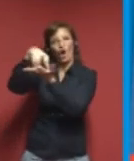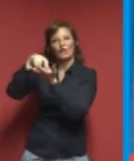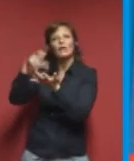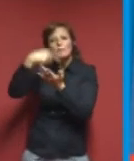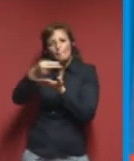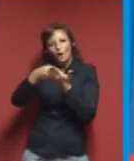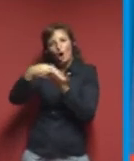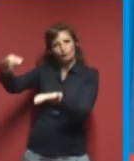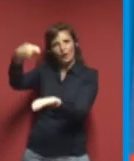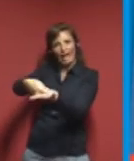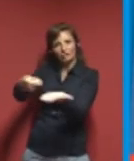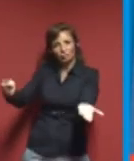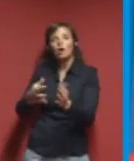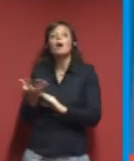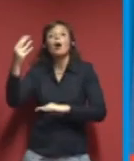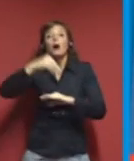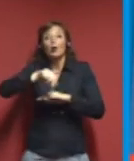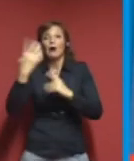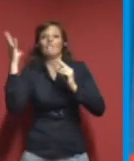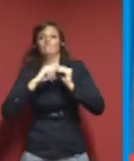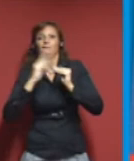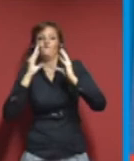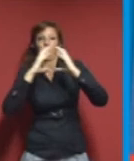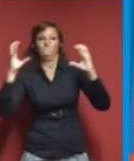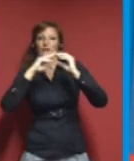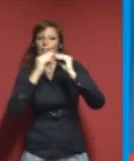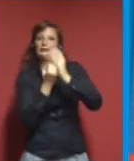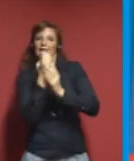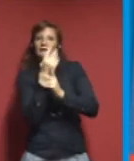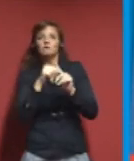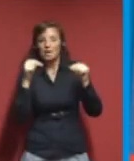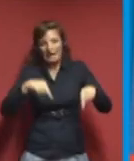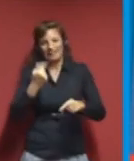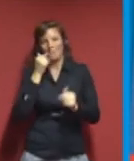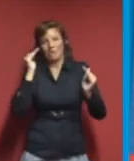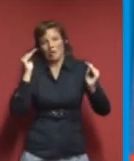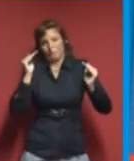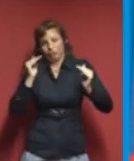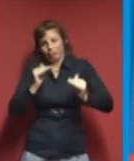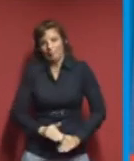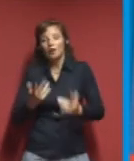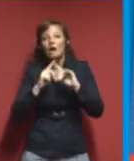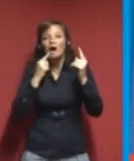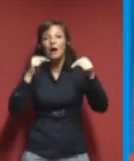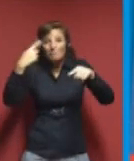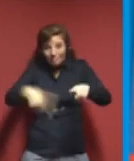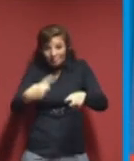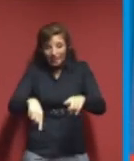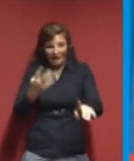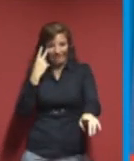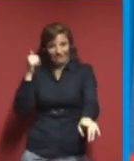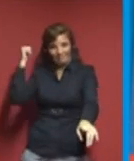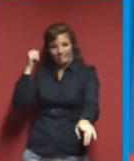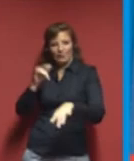CNC manufacturing has become less and less expensive. This is done by a couple named Jillian and Jeffrey who live in